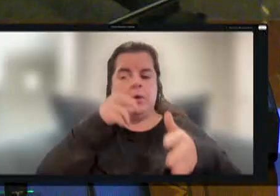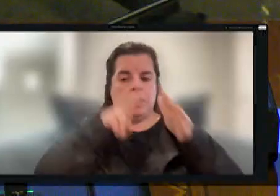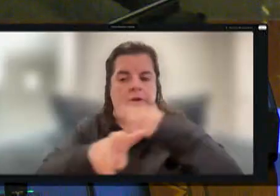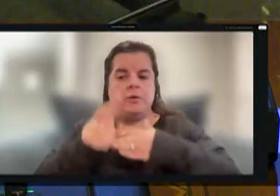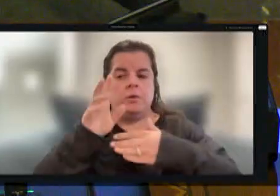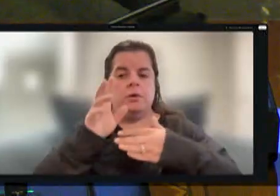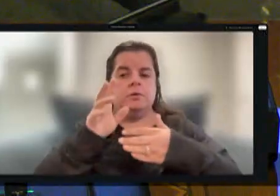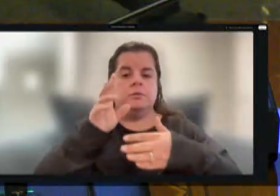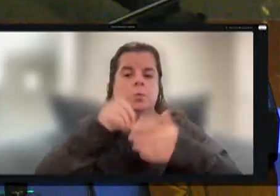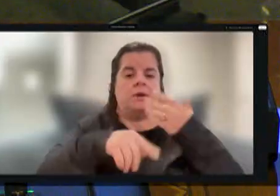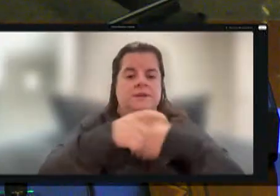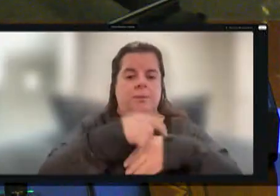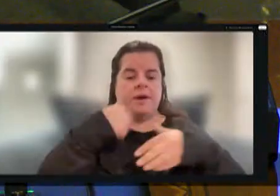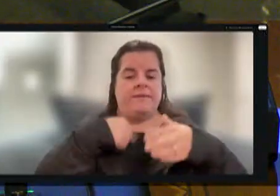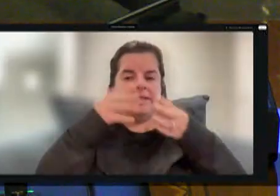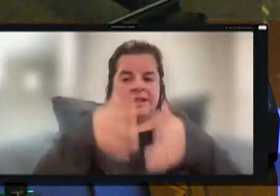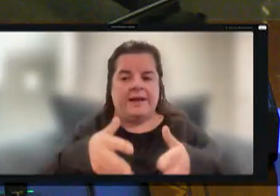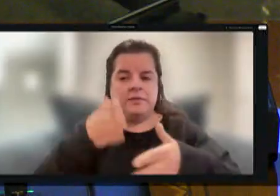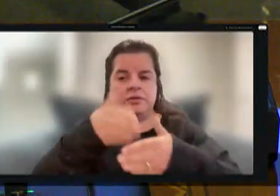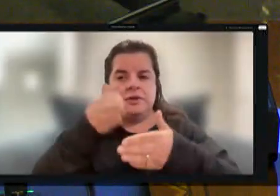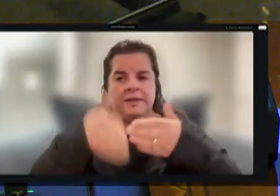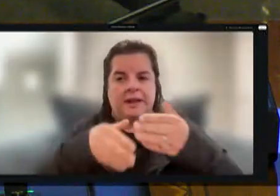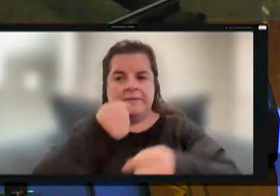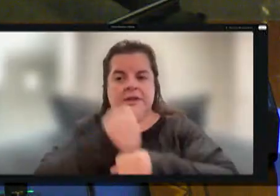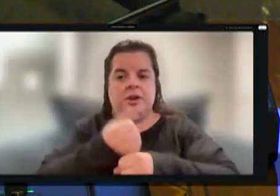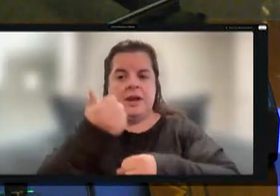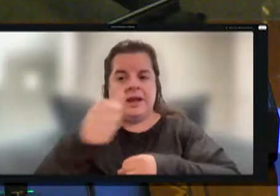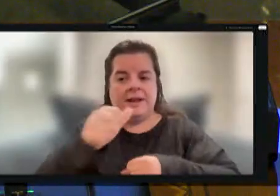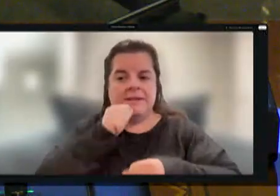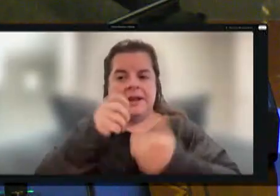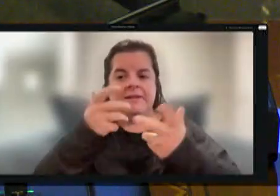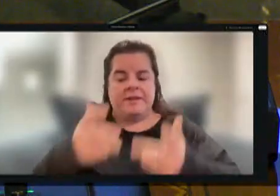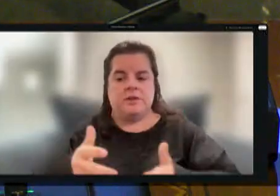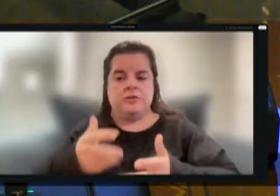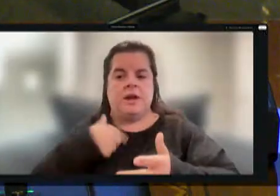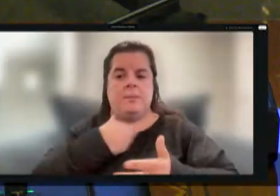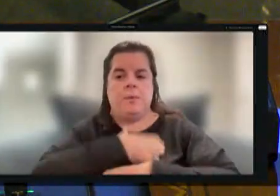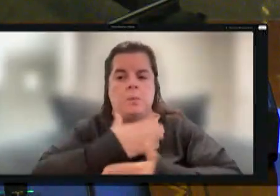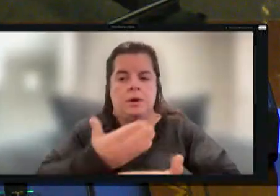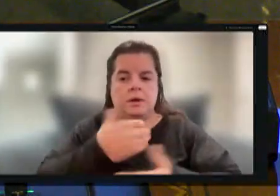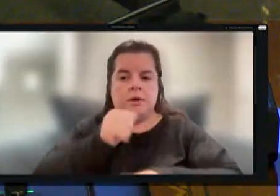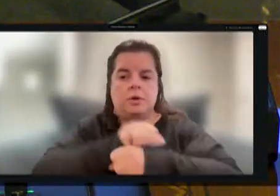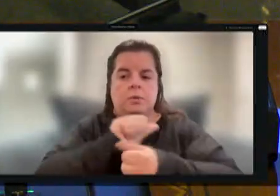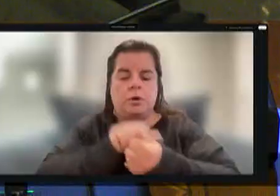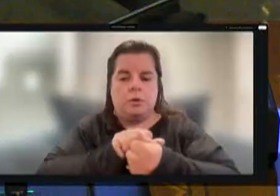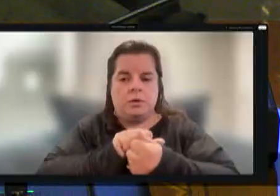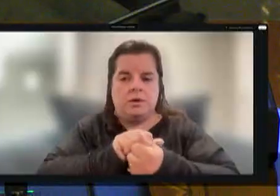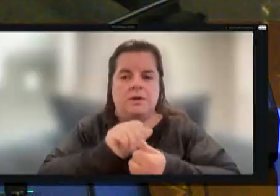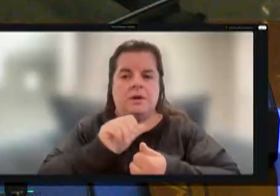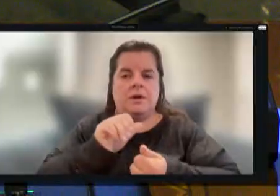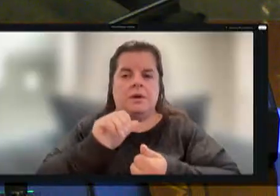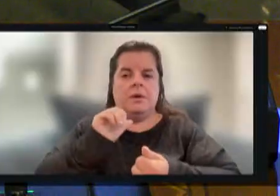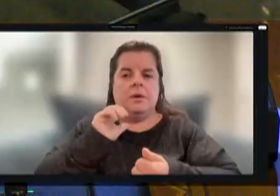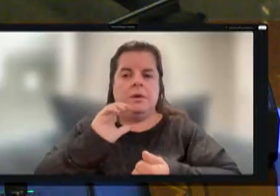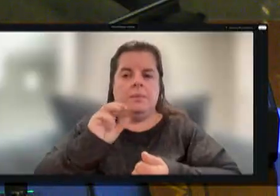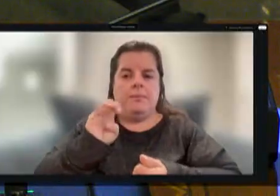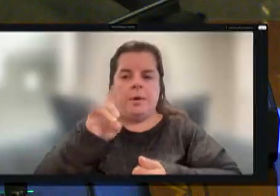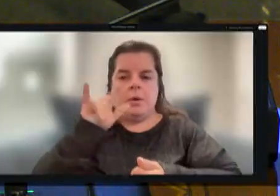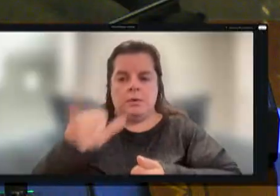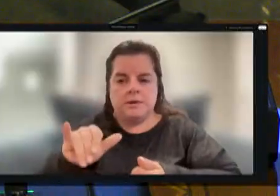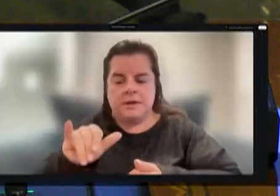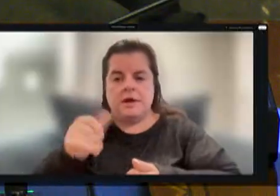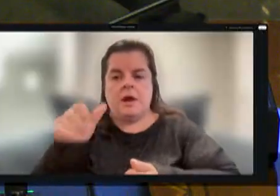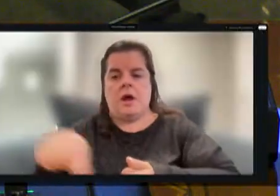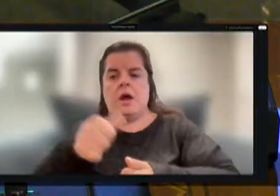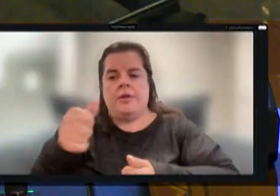year. Anything that cannot be accomplished by then, I'd be more than willing to work with Sure. Councilman Mosley. He's been working on, I'm sure others are interested in